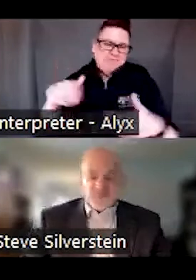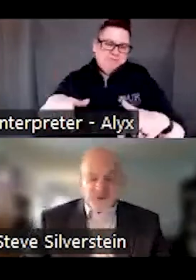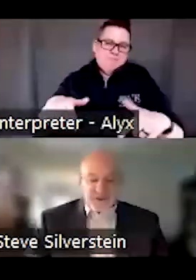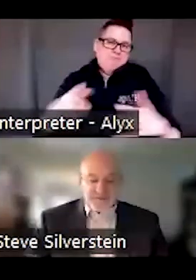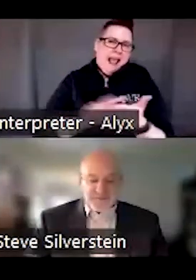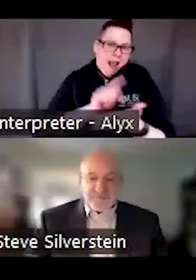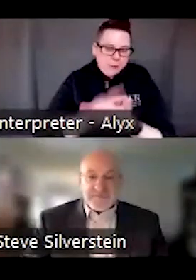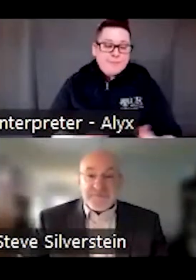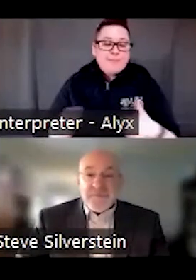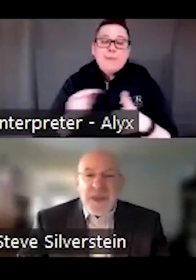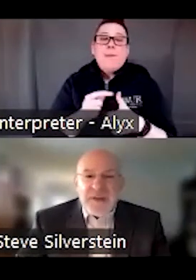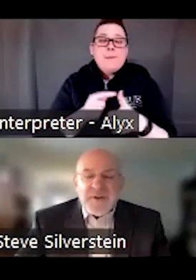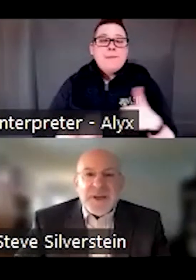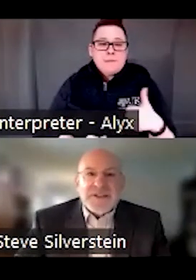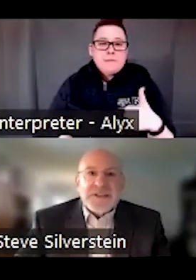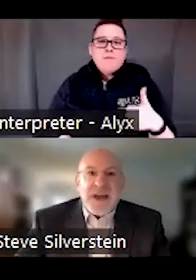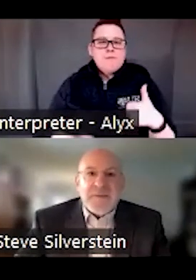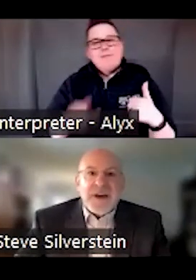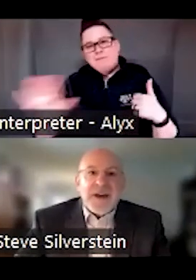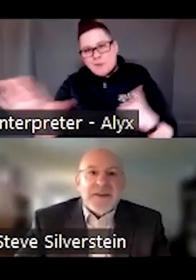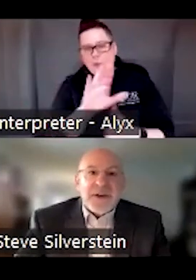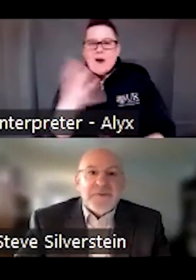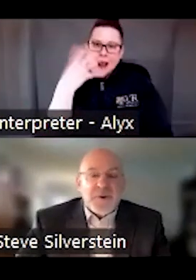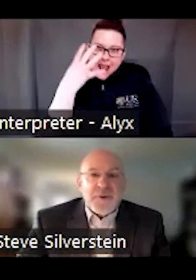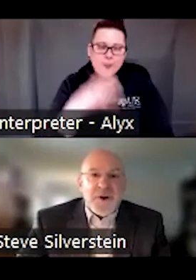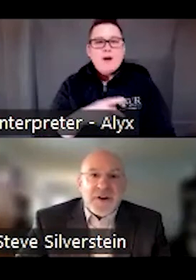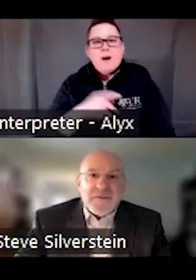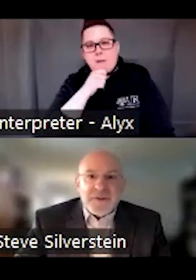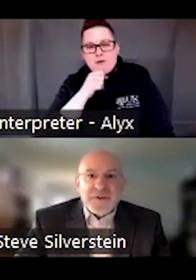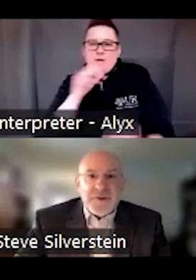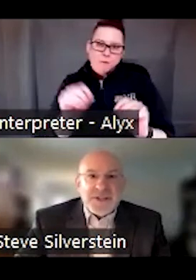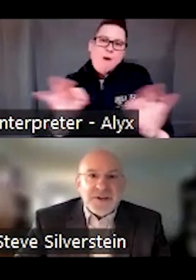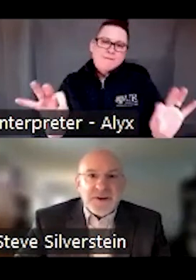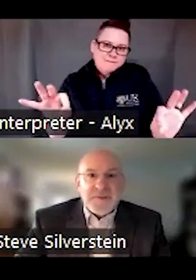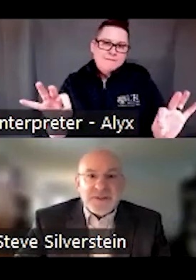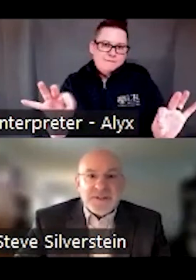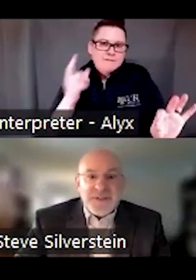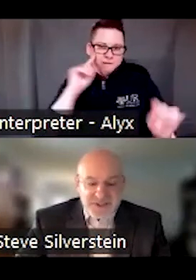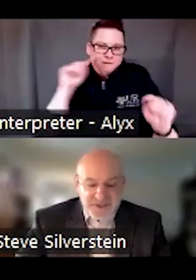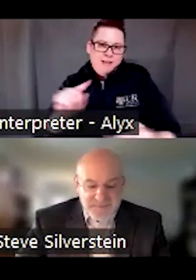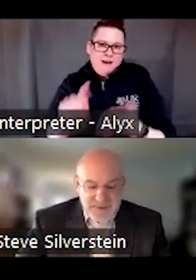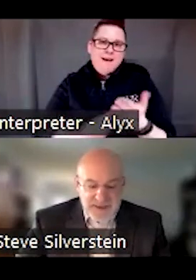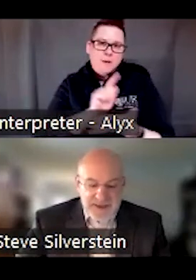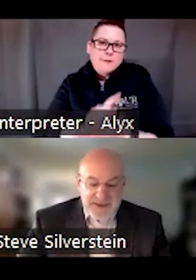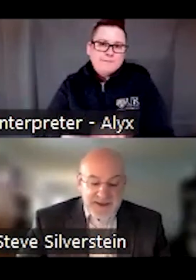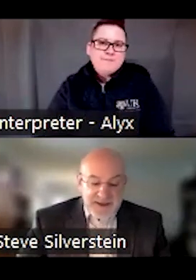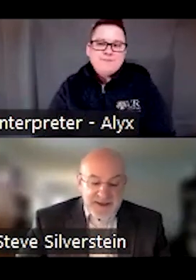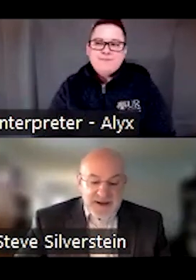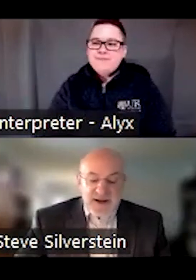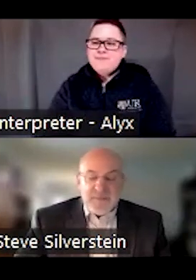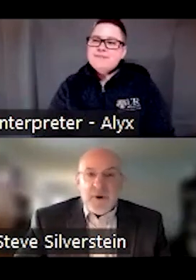So first, everybody's camera and microphone will be off for the duration of the presentation.